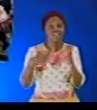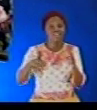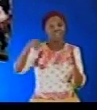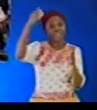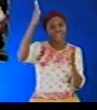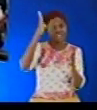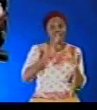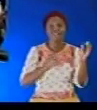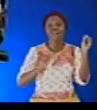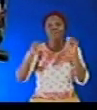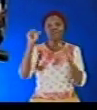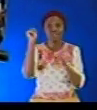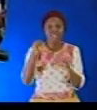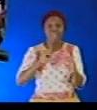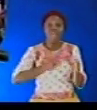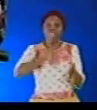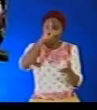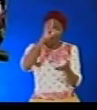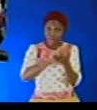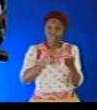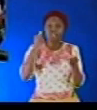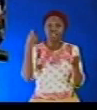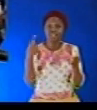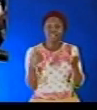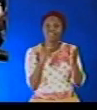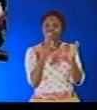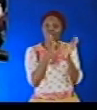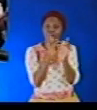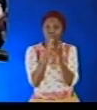Oh, yes. Oh,